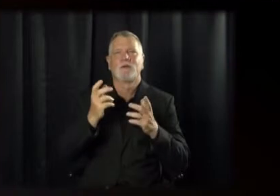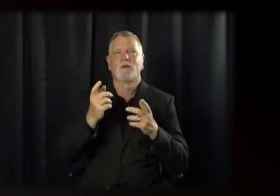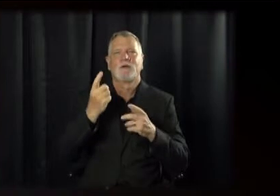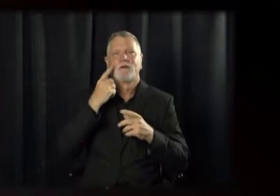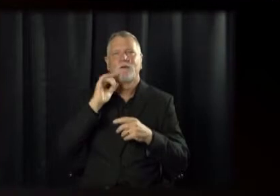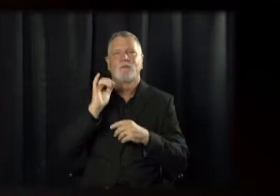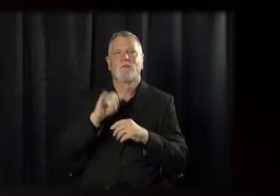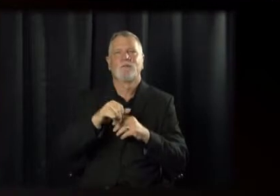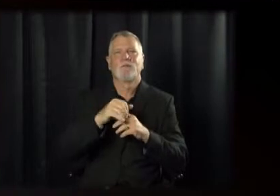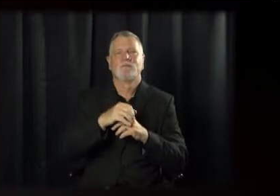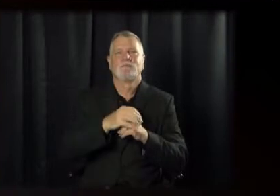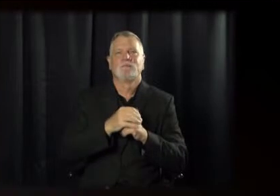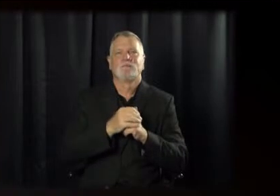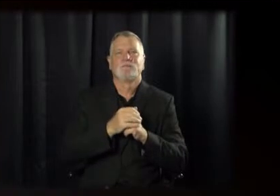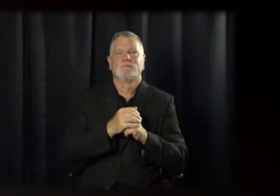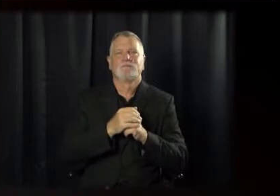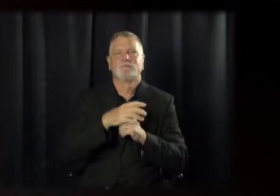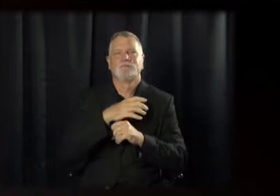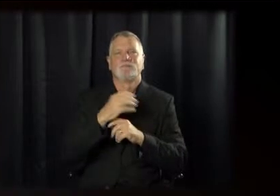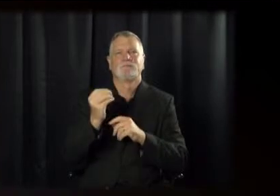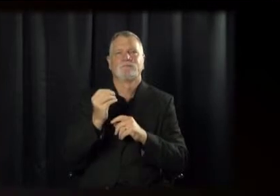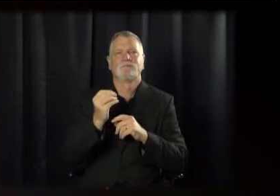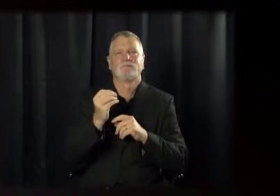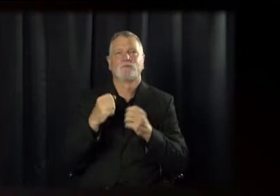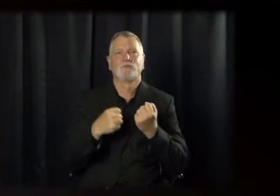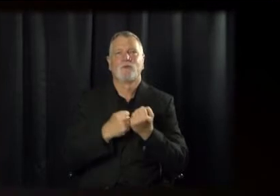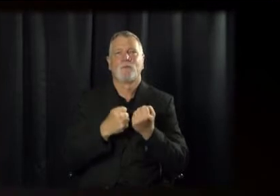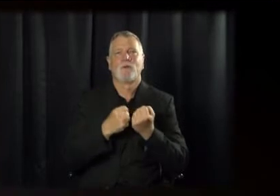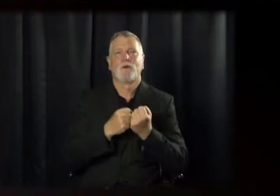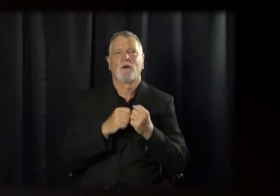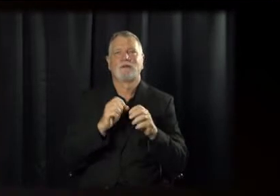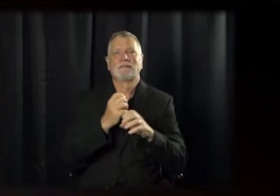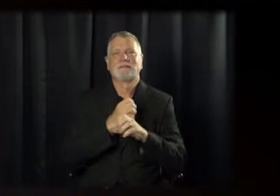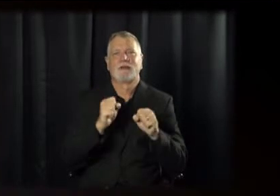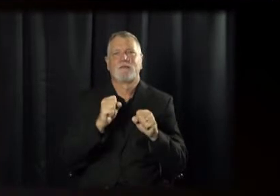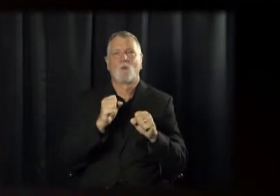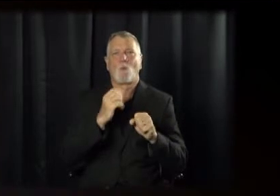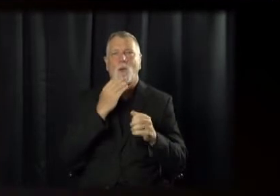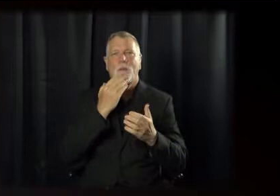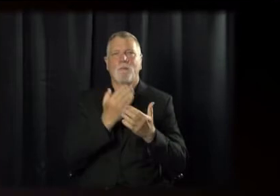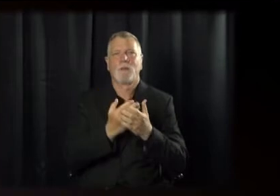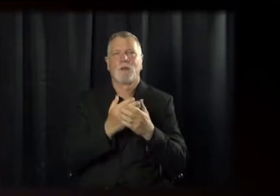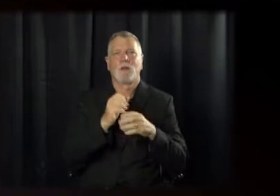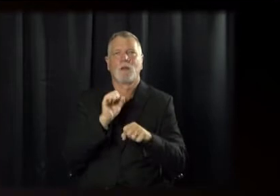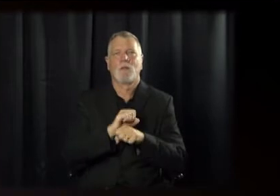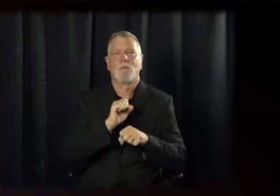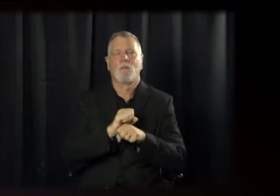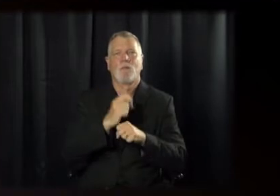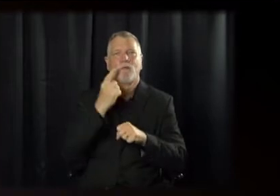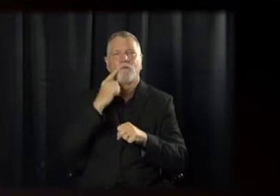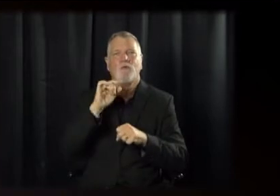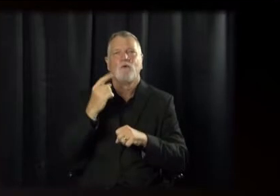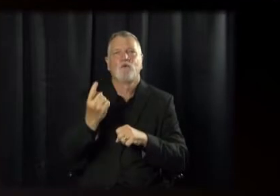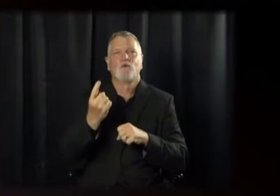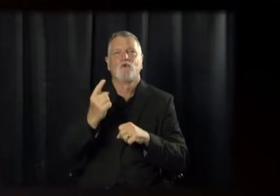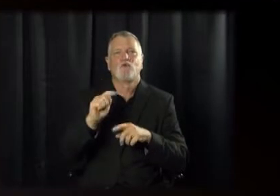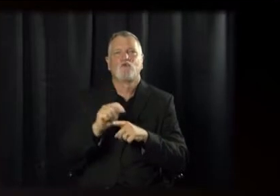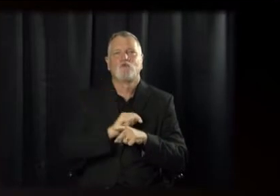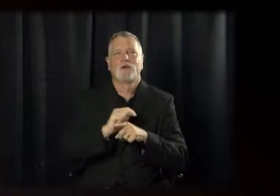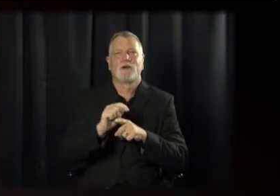response initiatives. And supporting the safety and well-being of its employees by improving